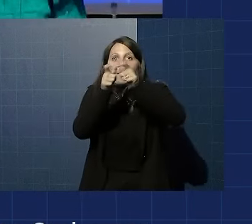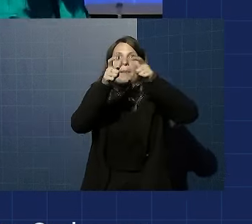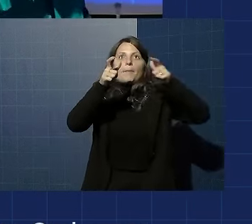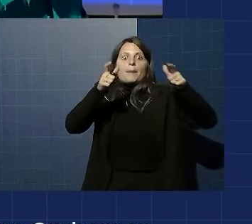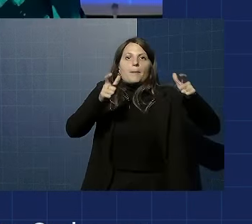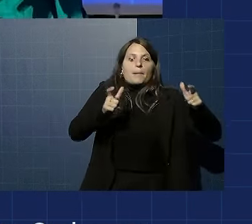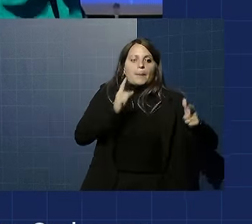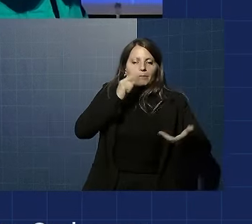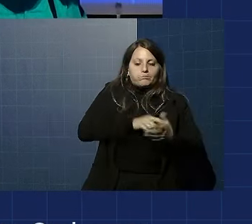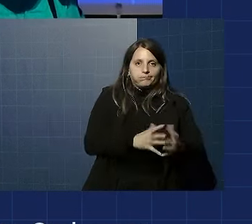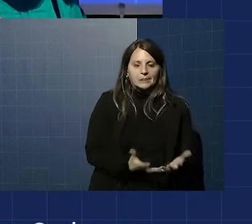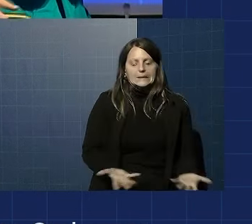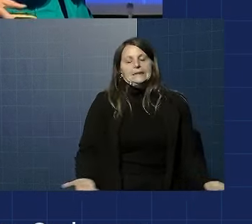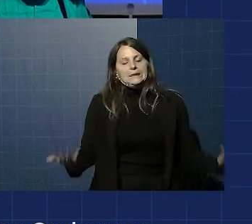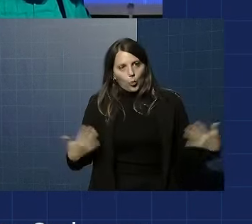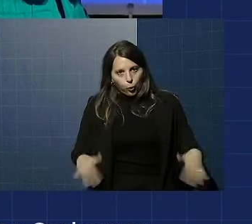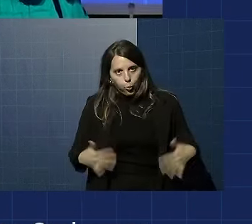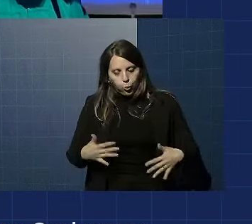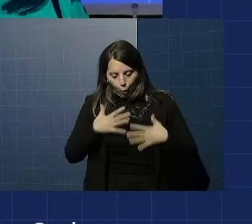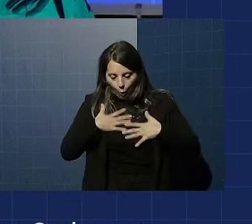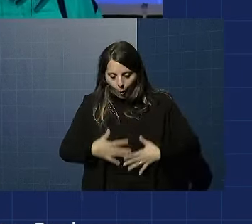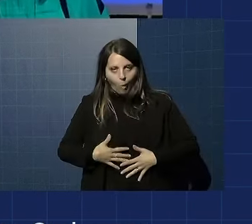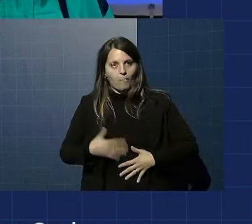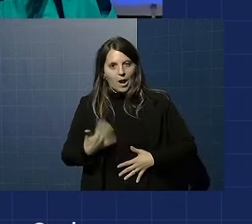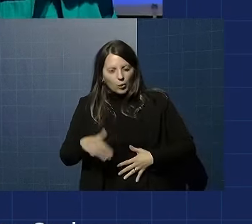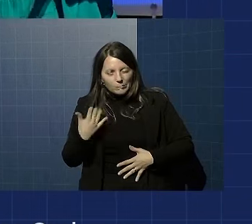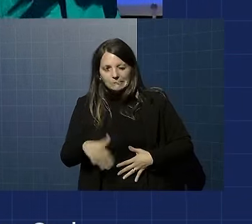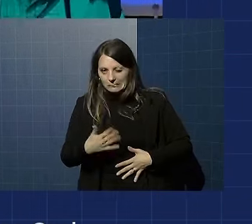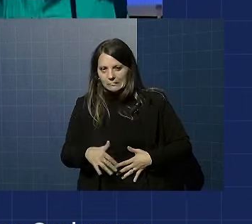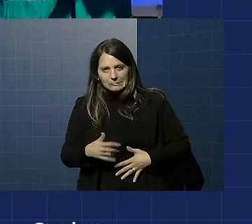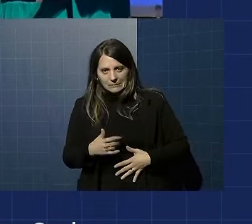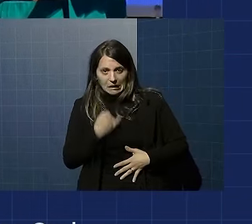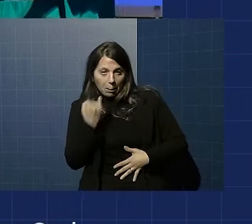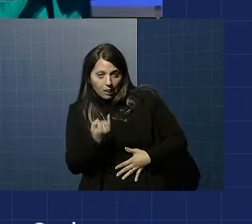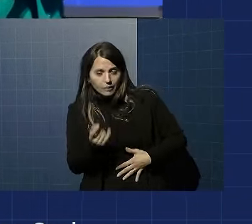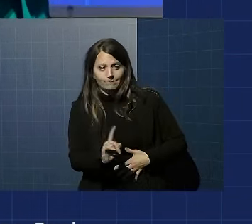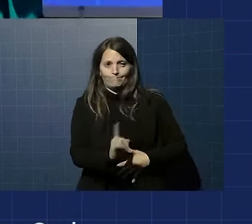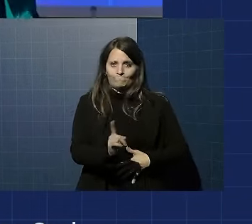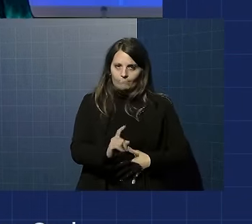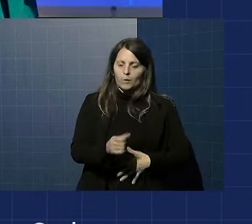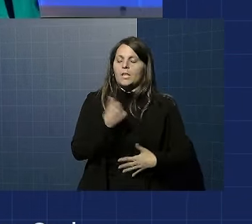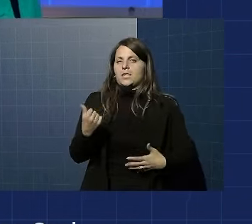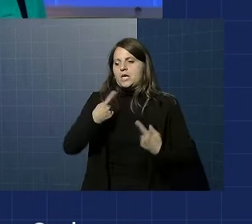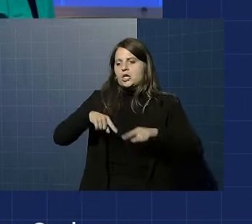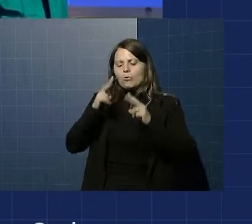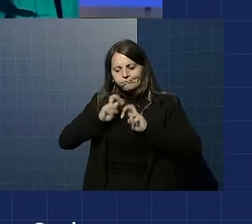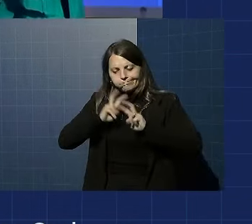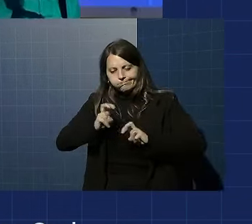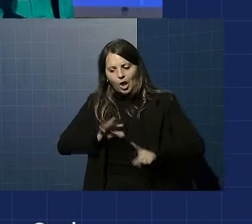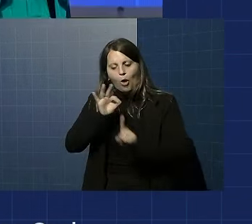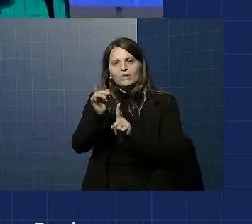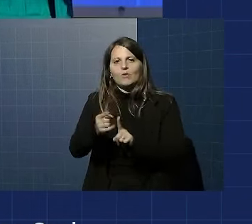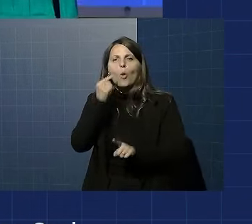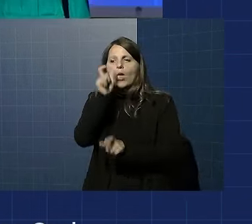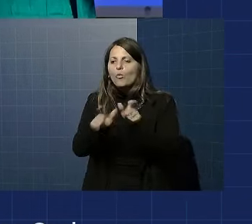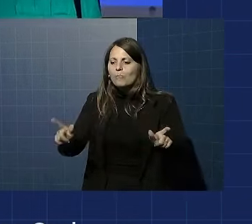them to a high level of performance. The second hazard is space radiation. This is a very important